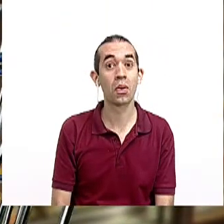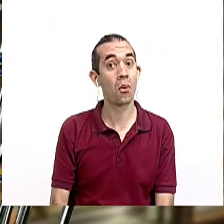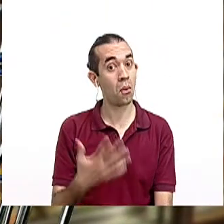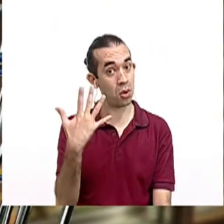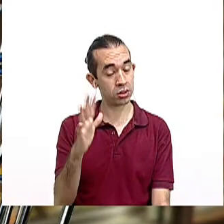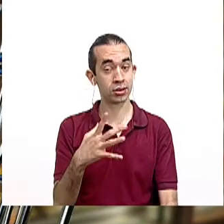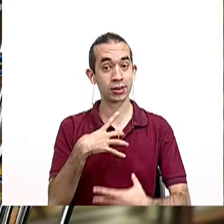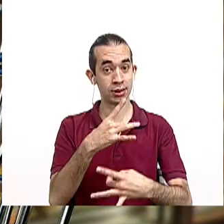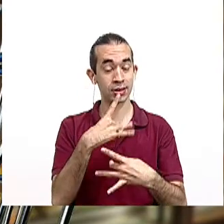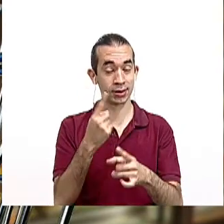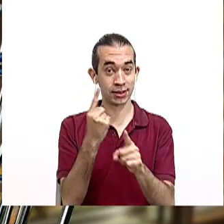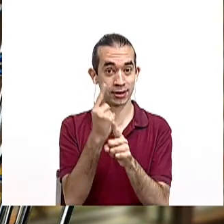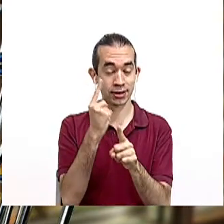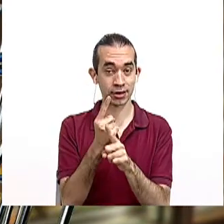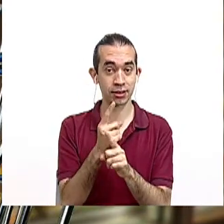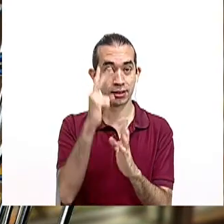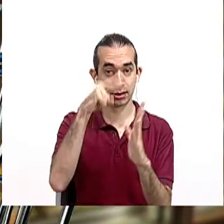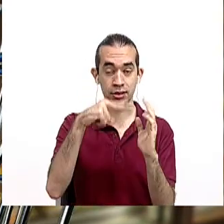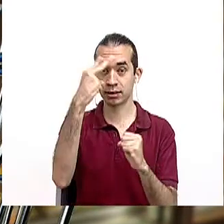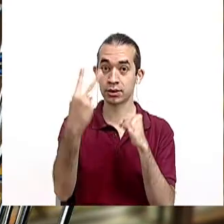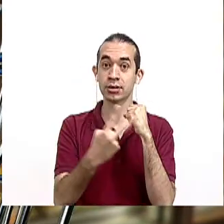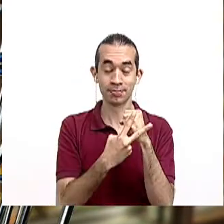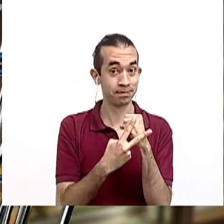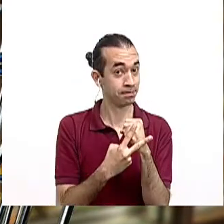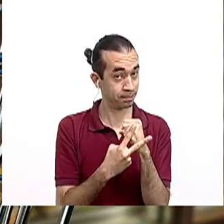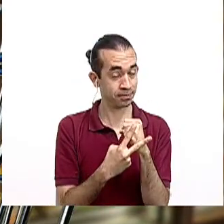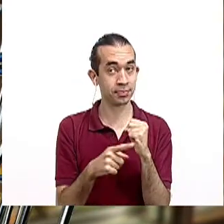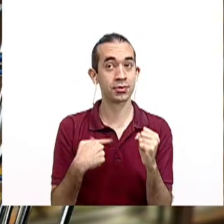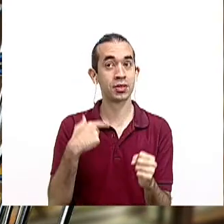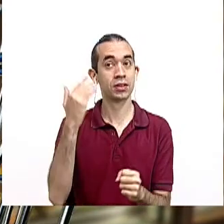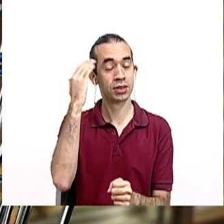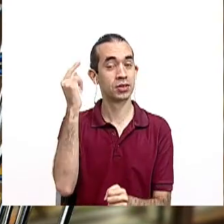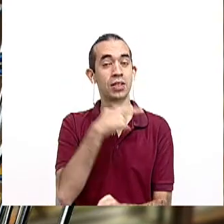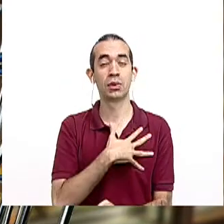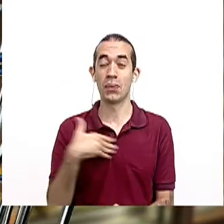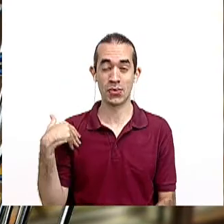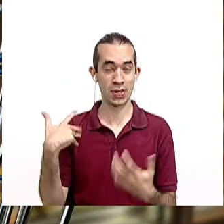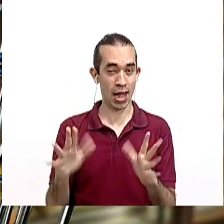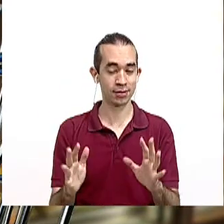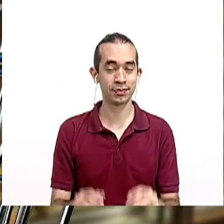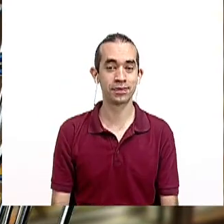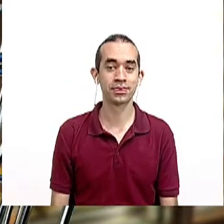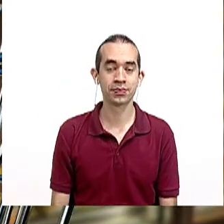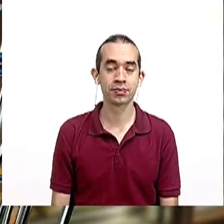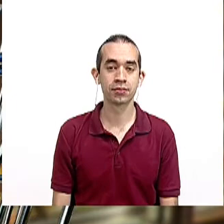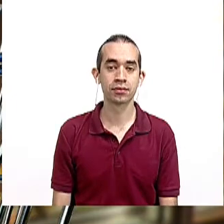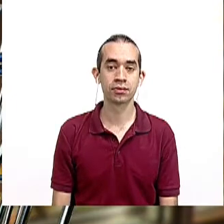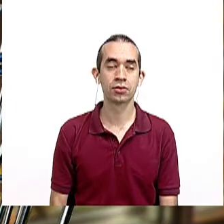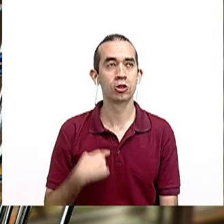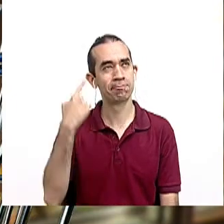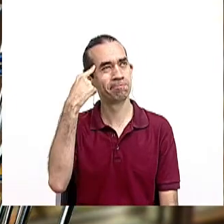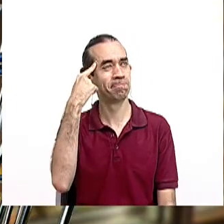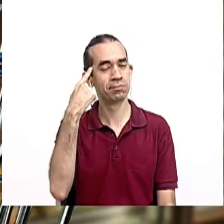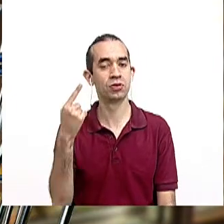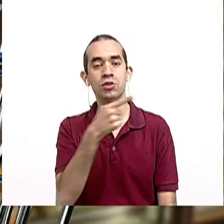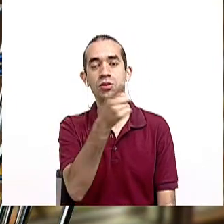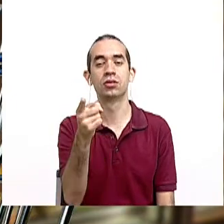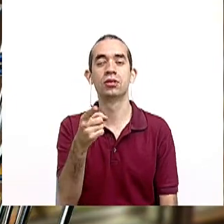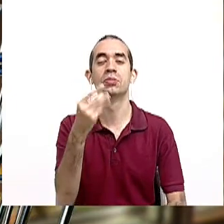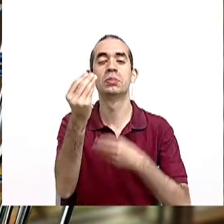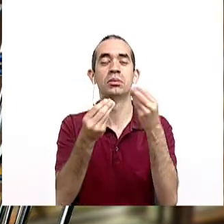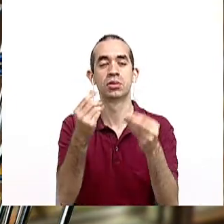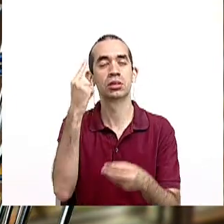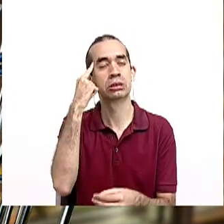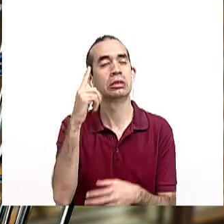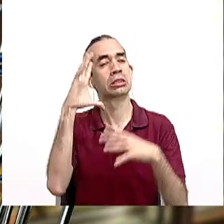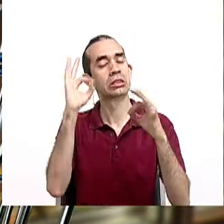Wow, interesting, right? Reading this for the second time. I know you like it a lot. So I can't stop thinking that you are thinking and trying